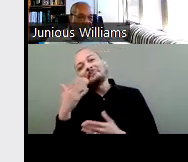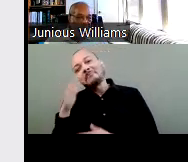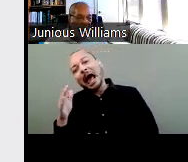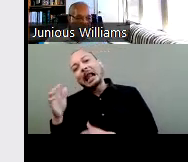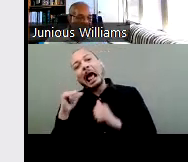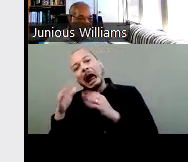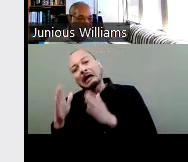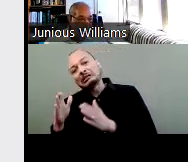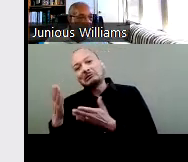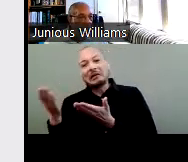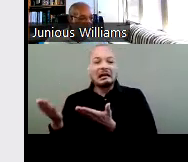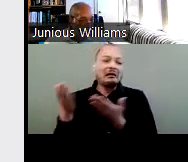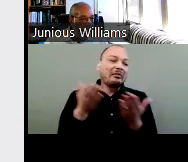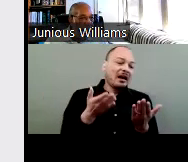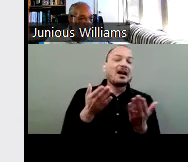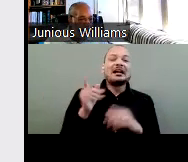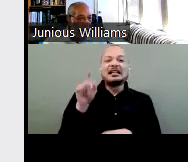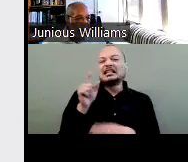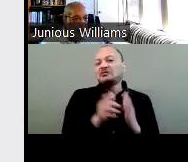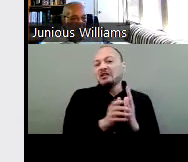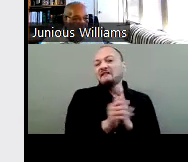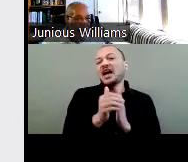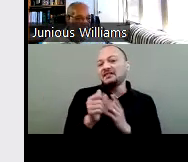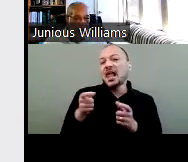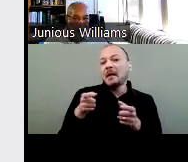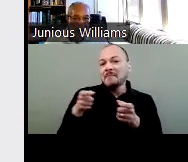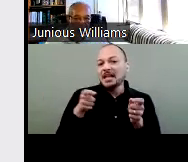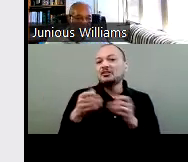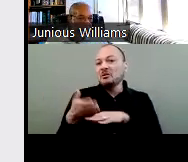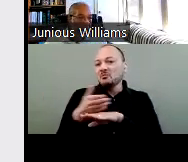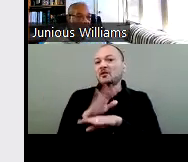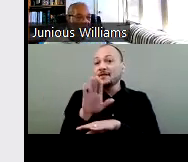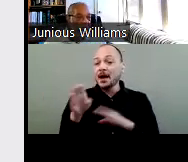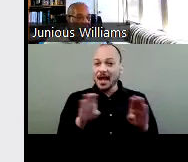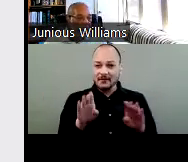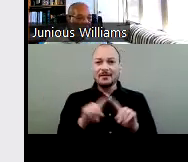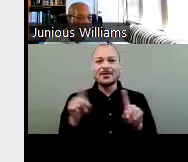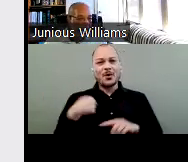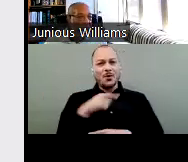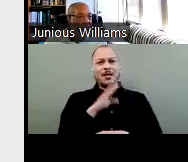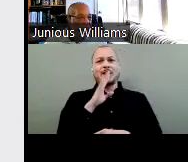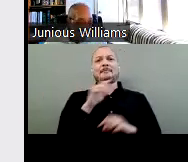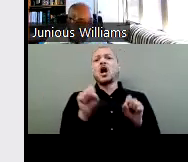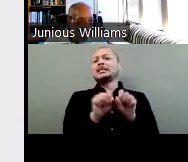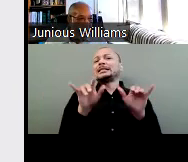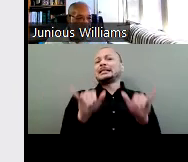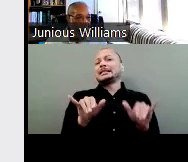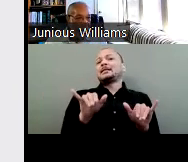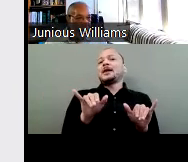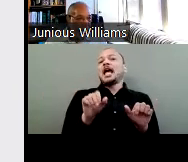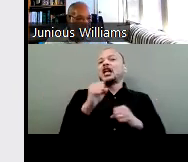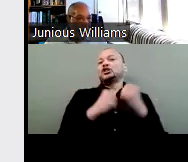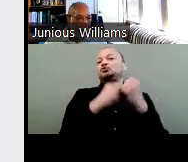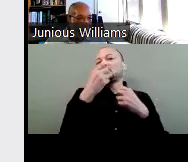there, and that we need to effectively manage and improve their behavior, but we're talking about systemic and structural